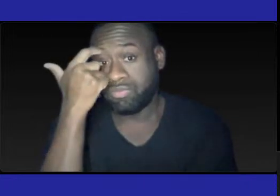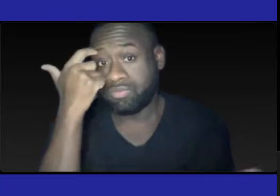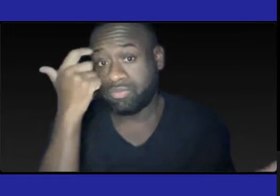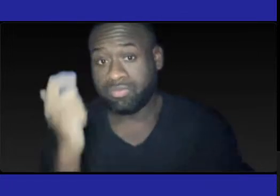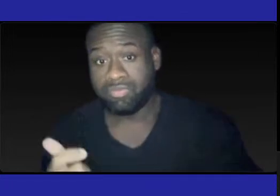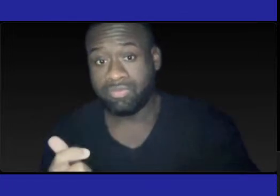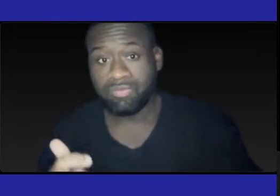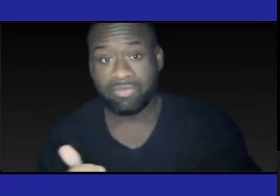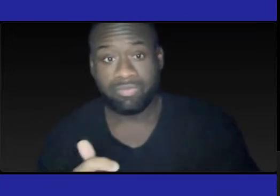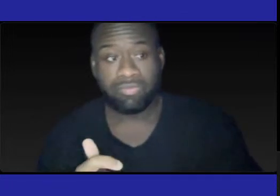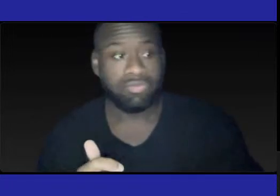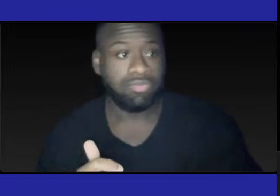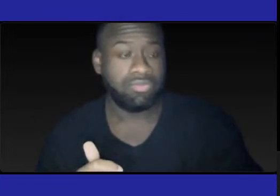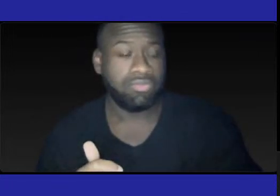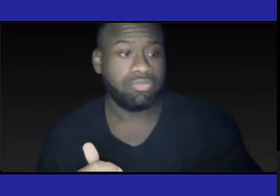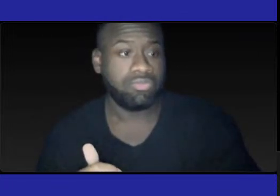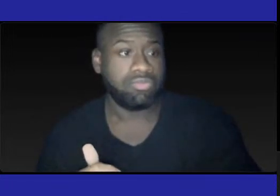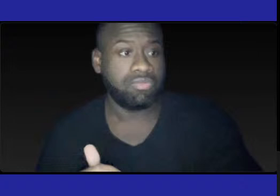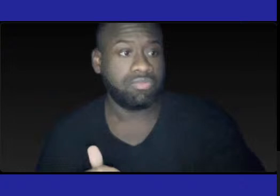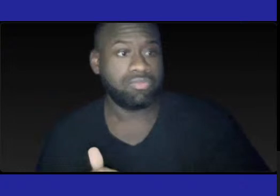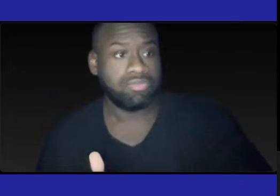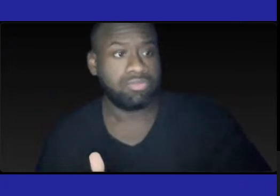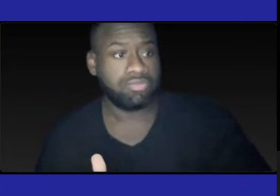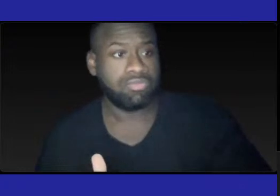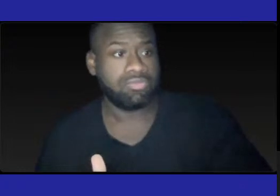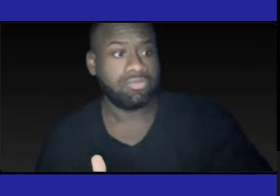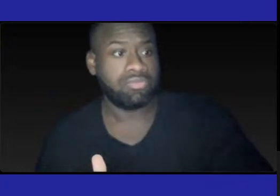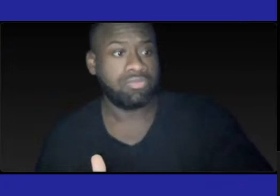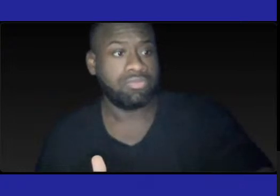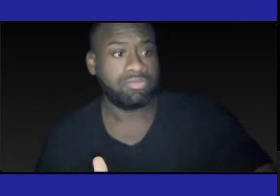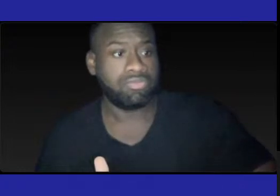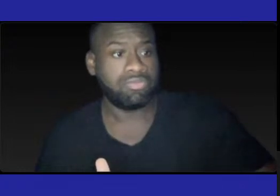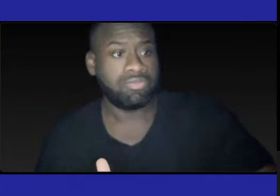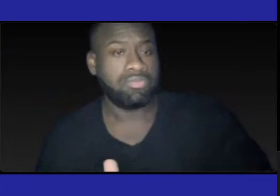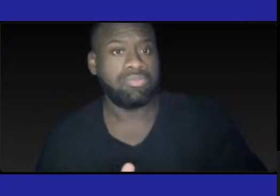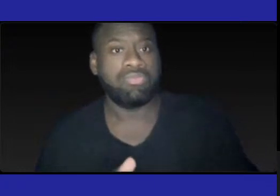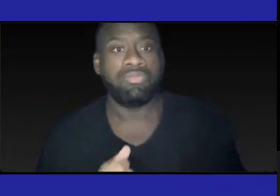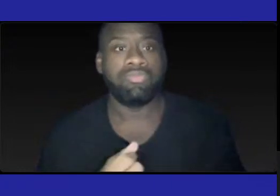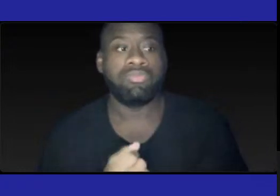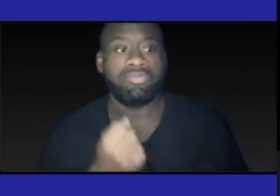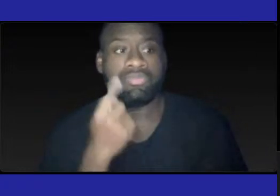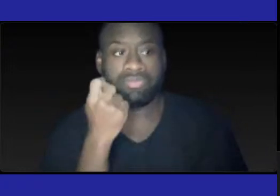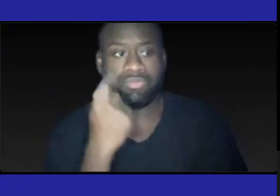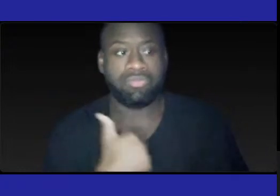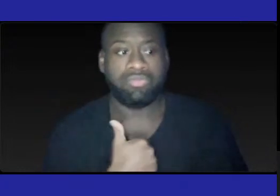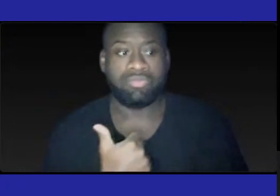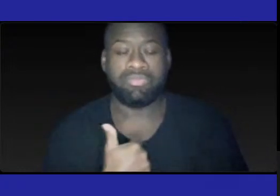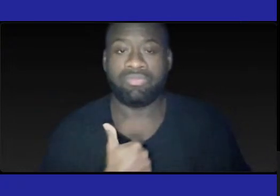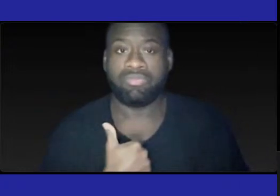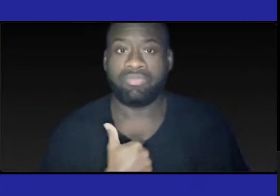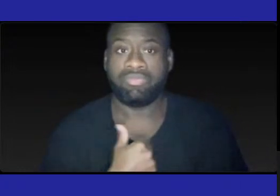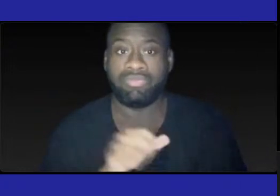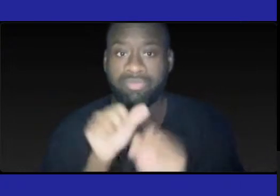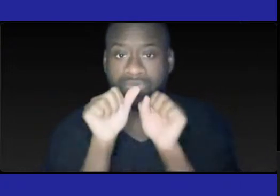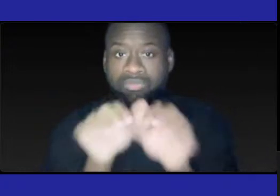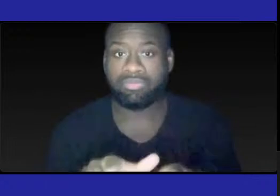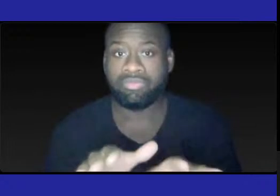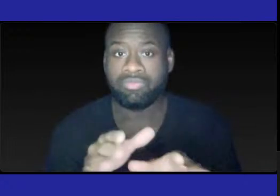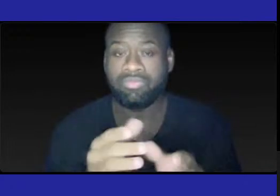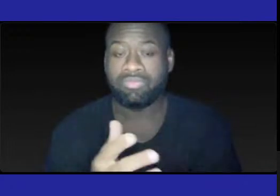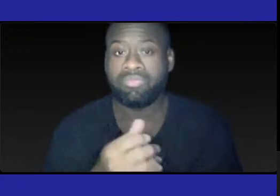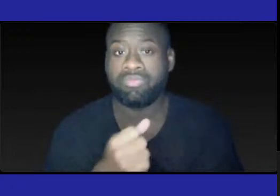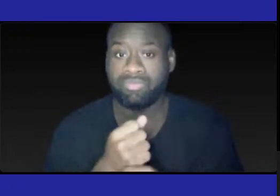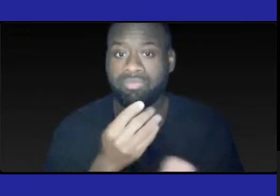We were just blessed enough to receive funding both from Health